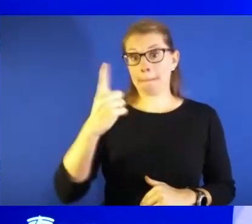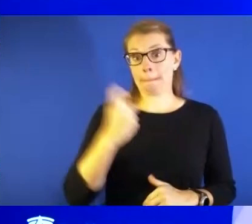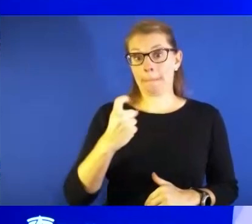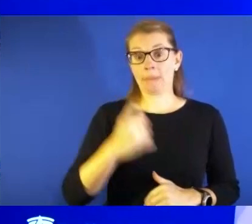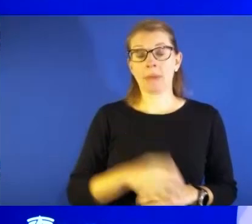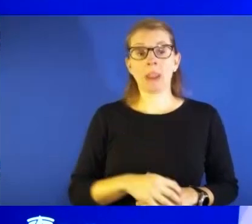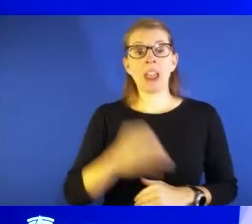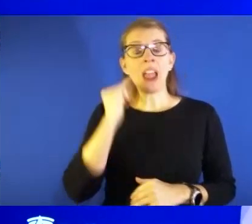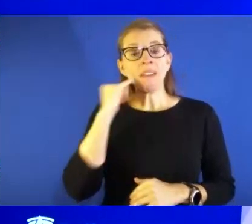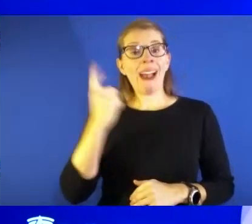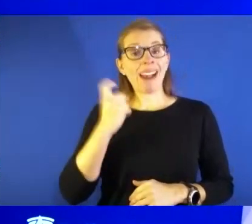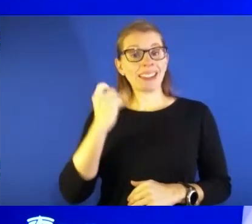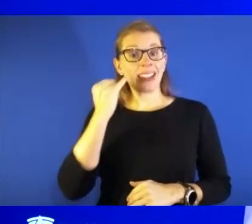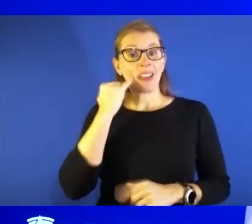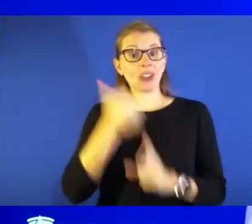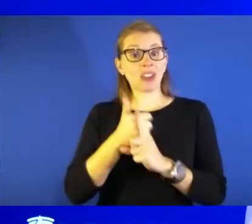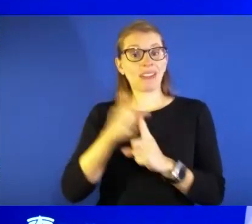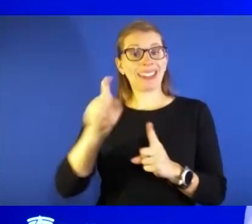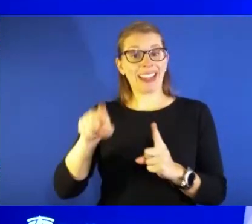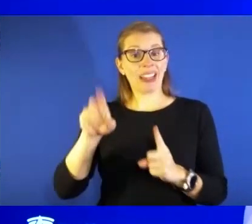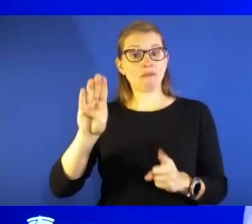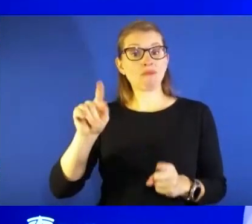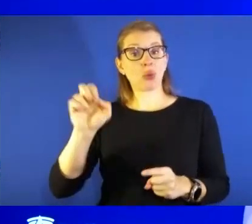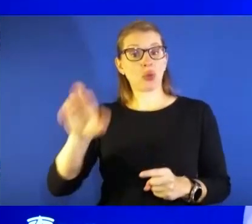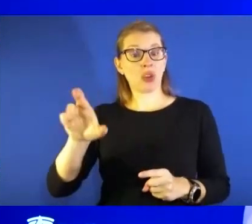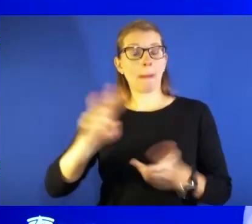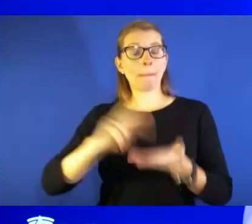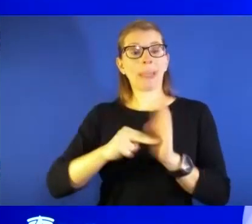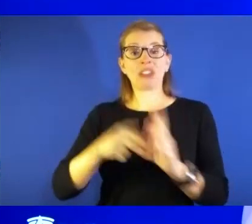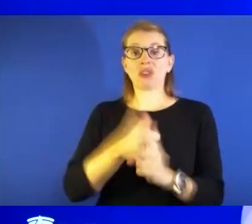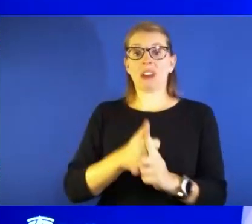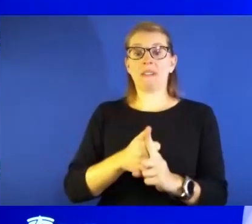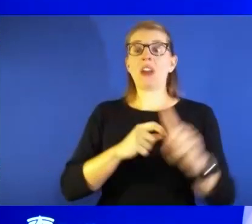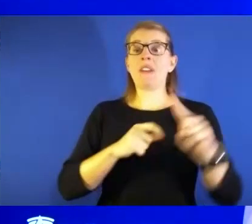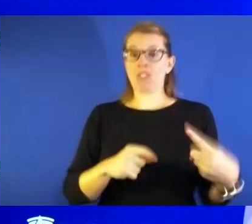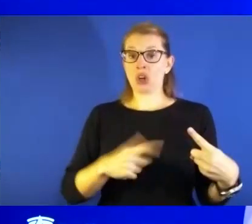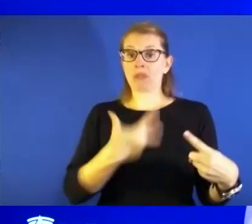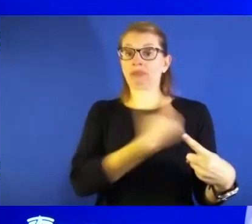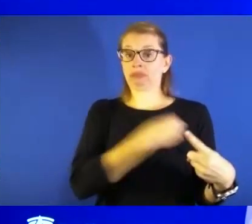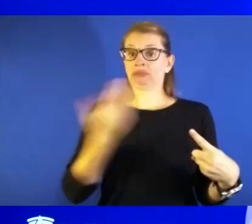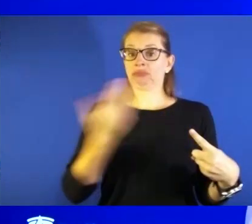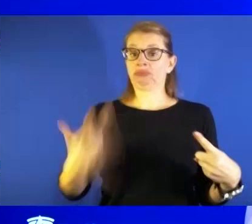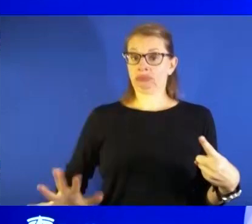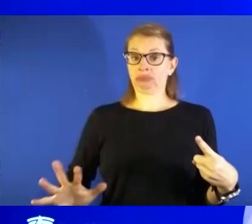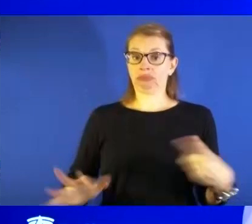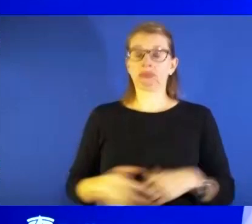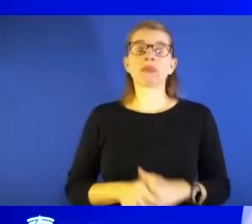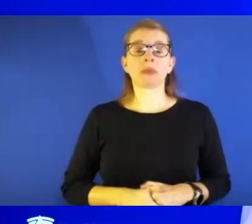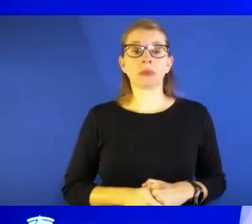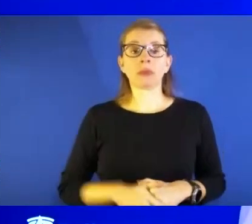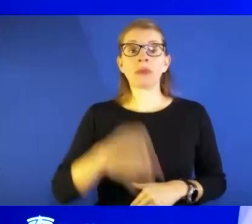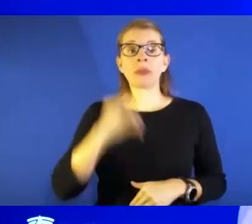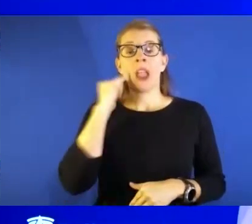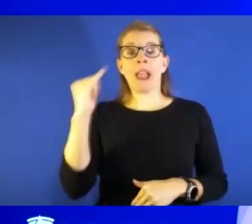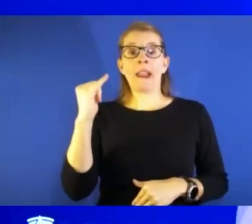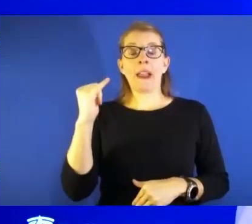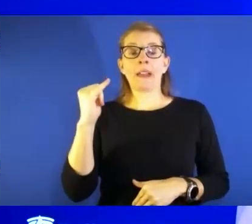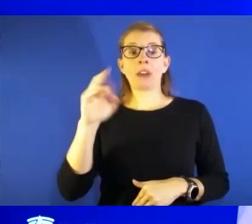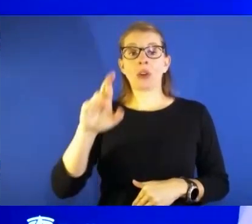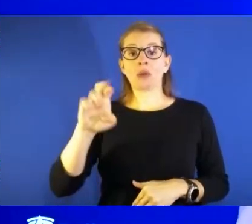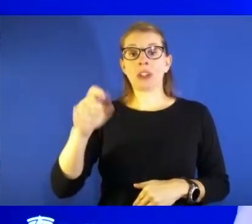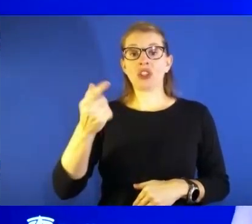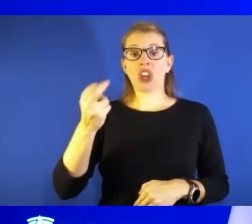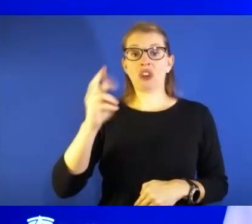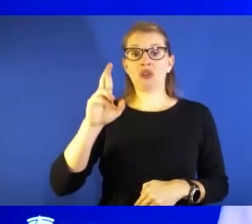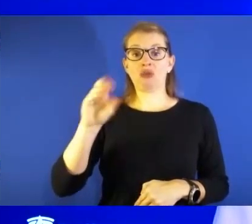booster shot, to me that tells me that you have had your first dosing. If you are getting Regeneron, that means you've